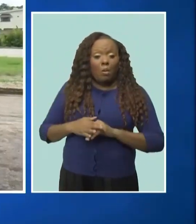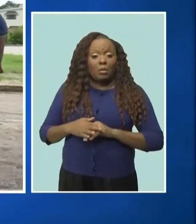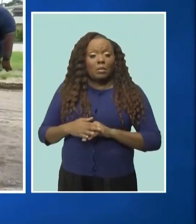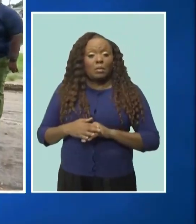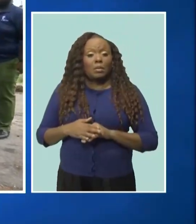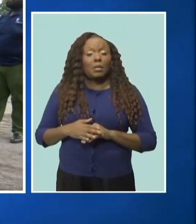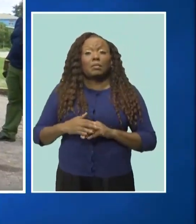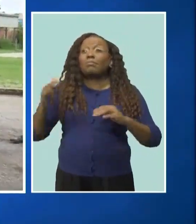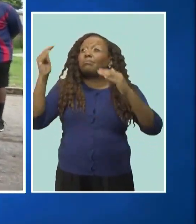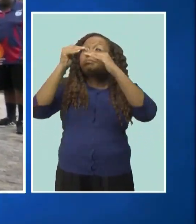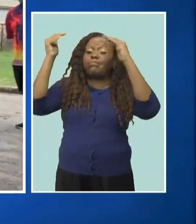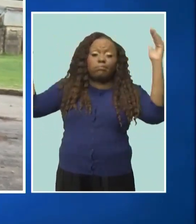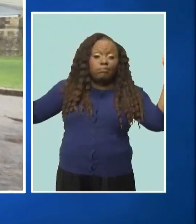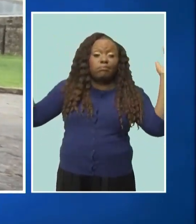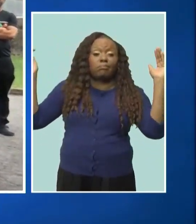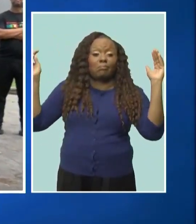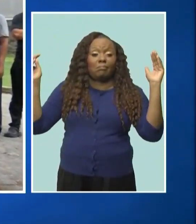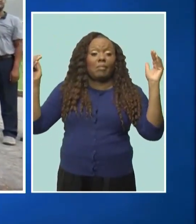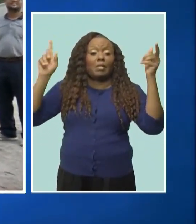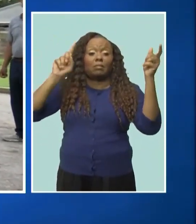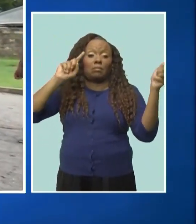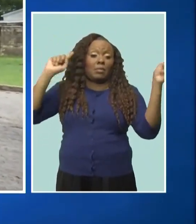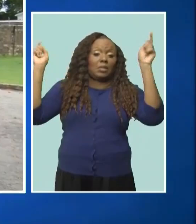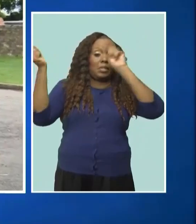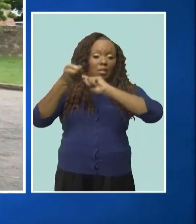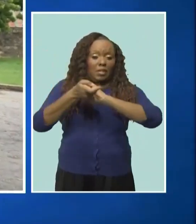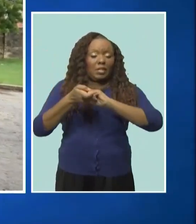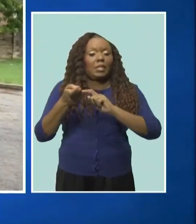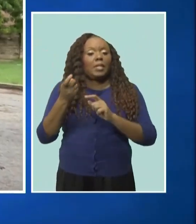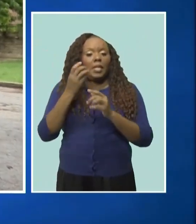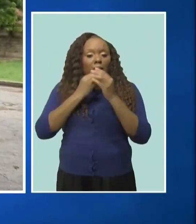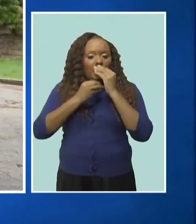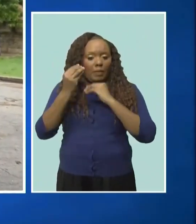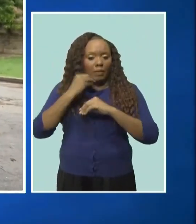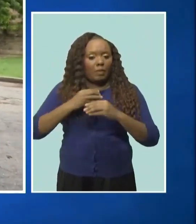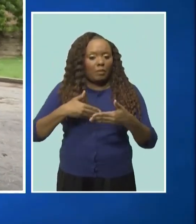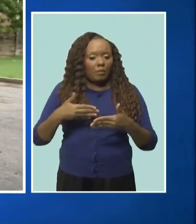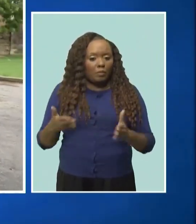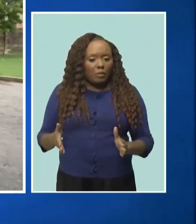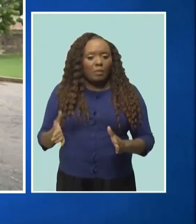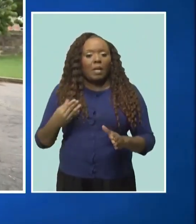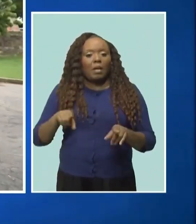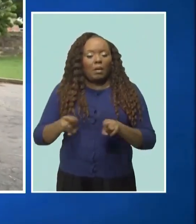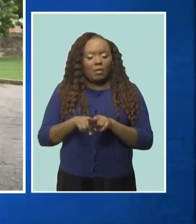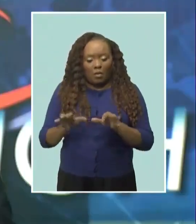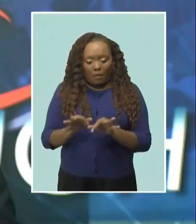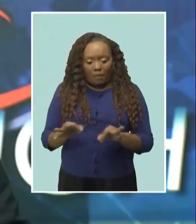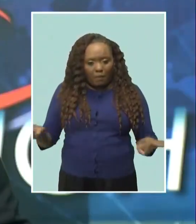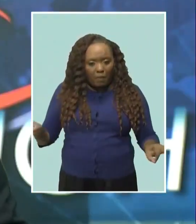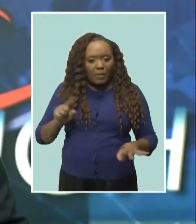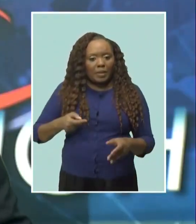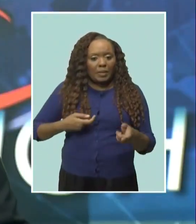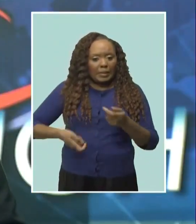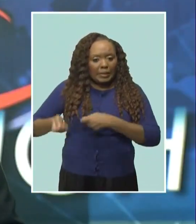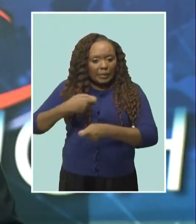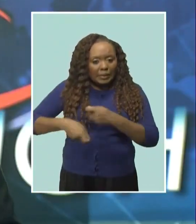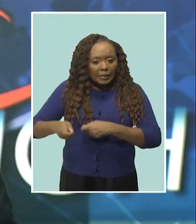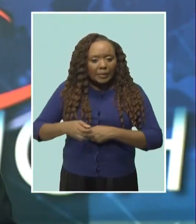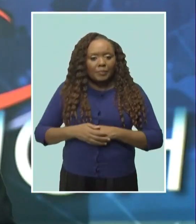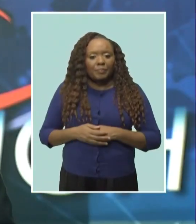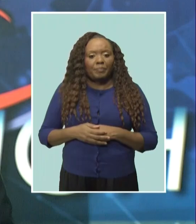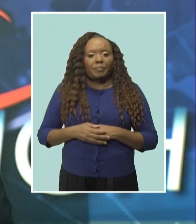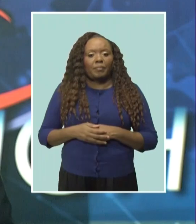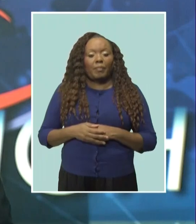building. Additionally, the ceiling has been changed in the nutrition room with the flooring to be done. Work has started in the Class